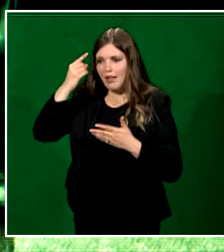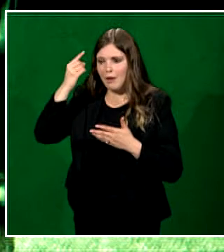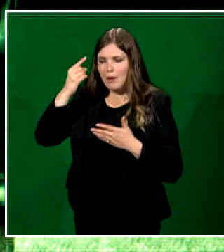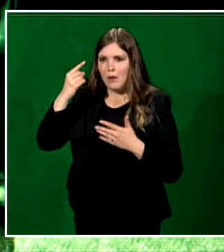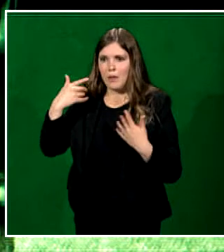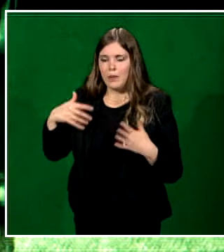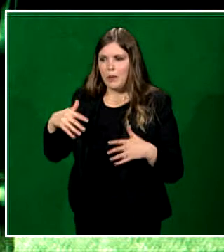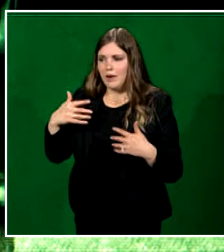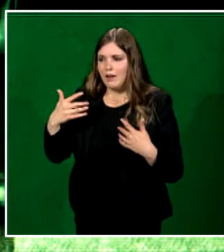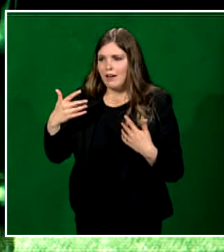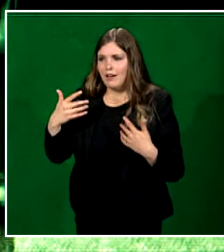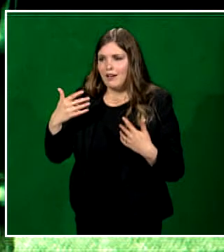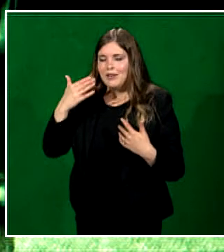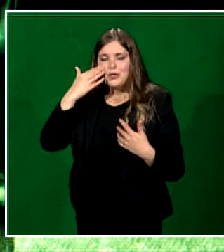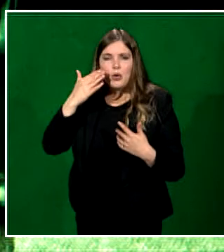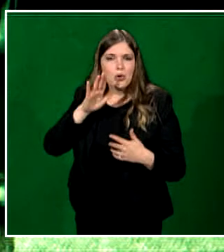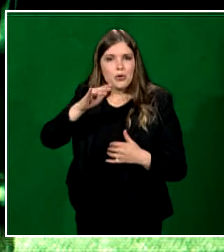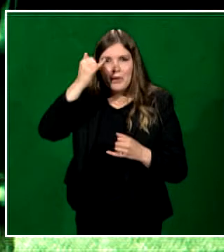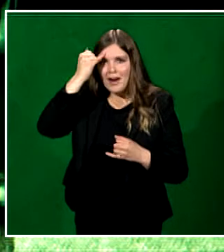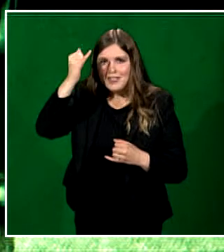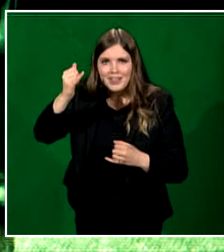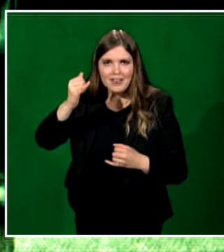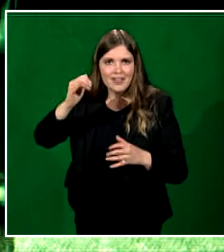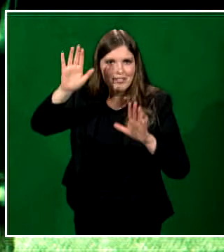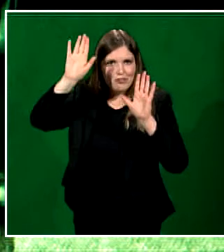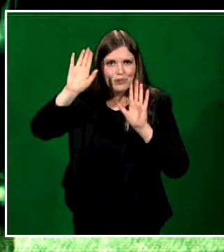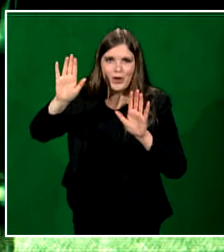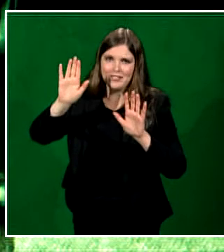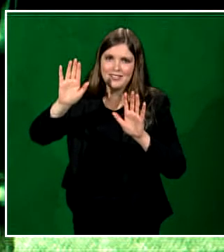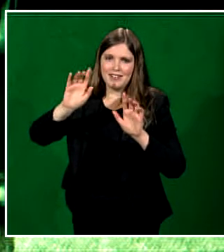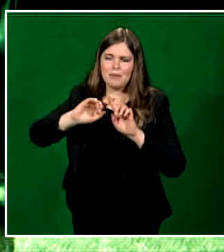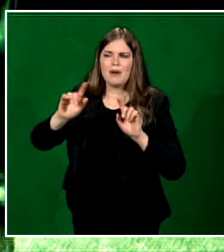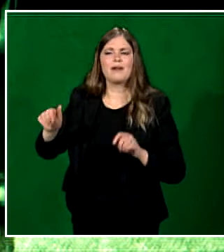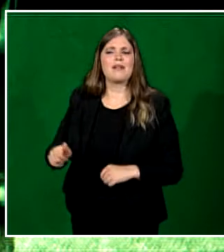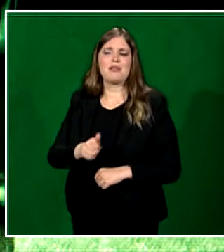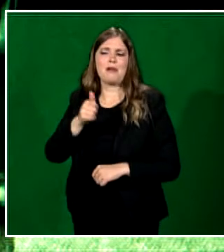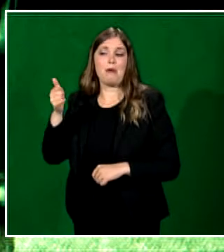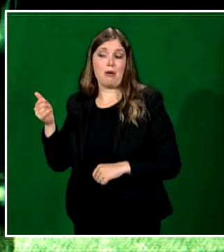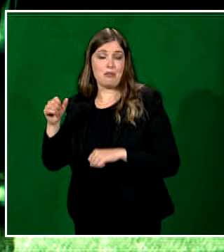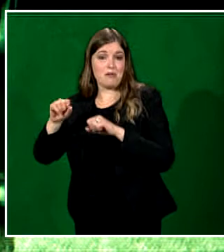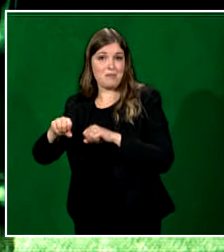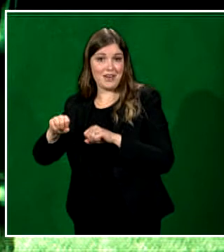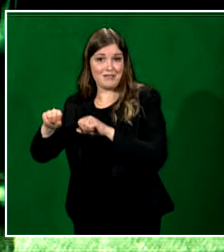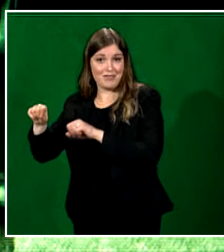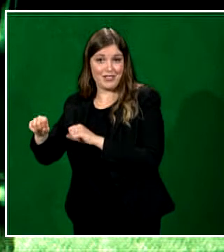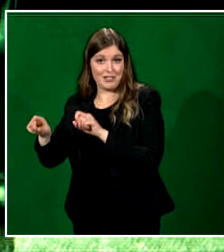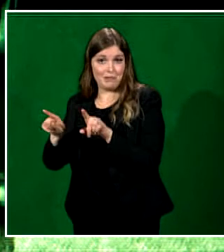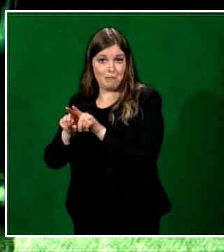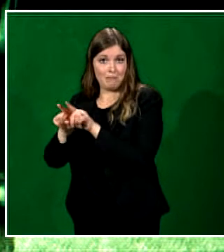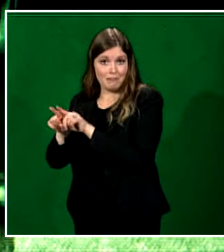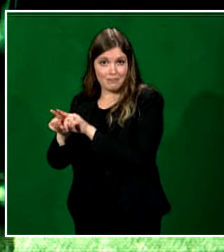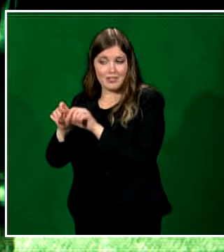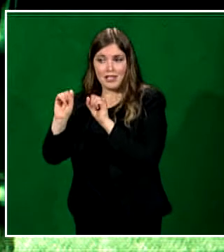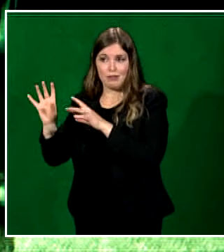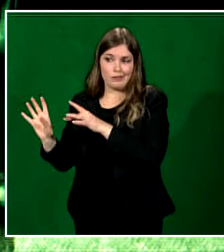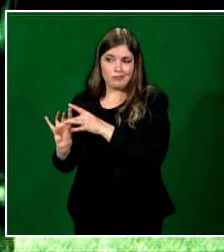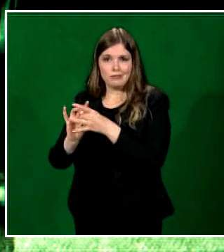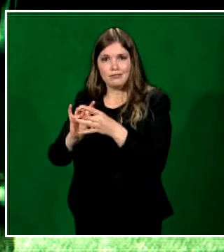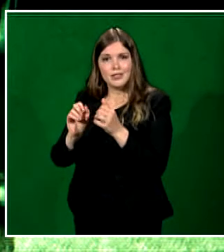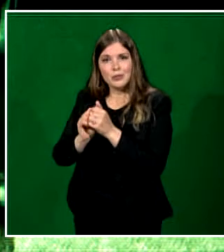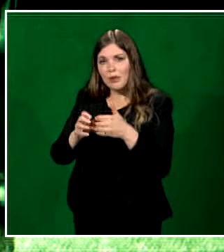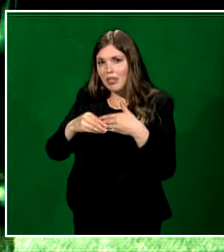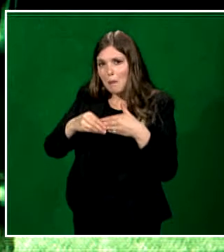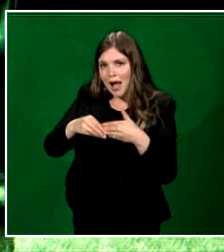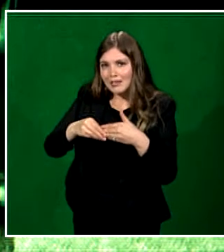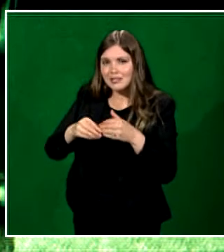this, what you've come up with is great, but are there other possibilities to be done with these plastics, with